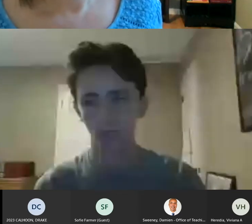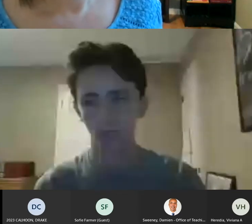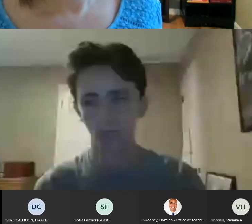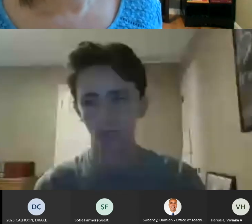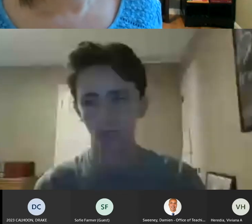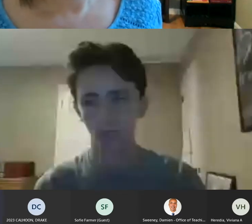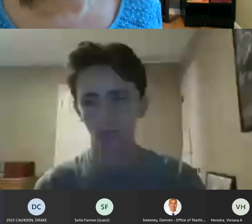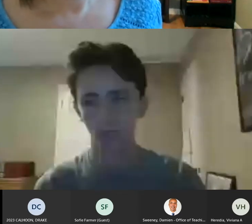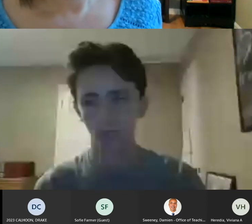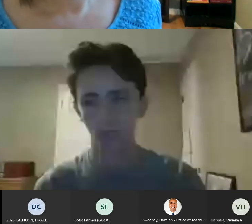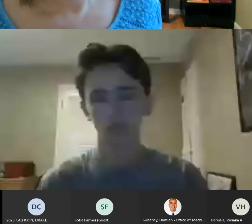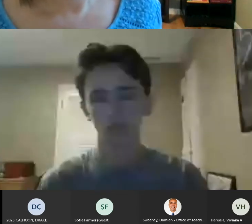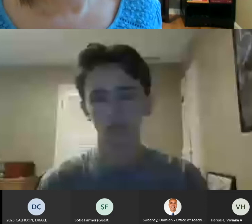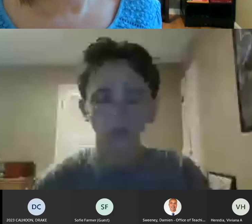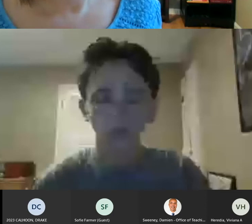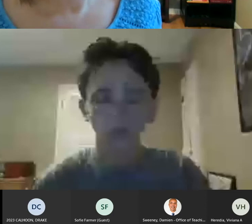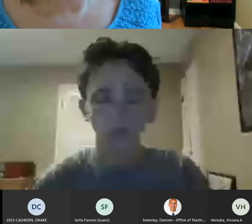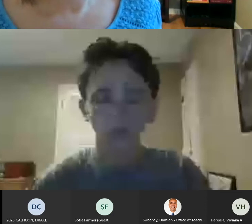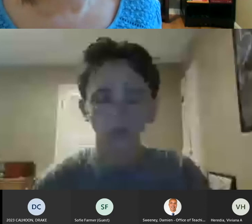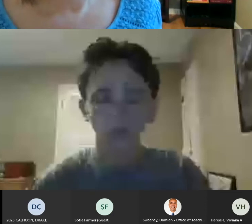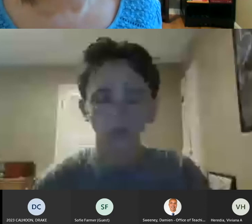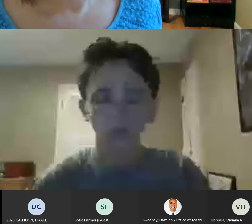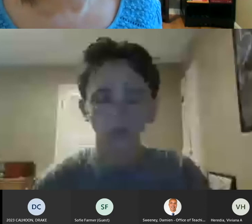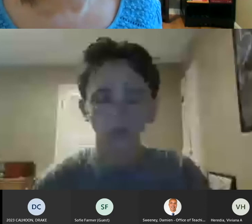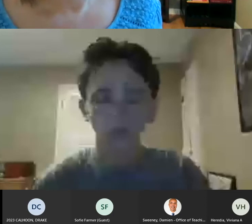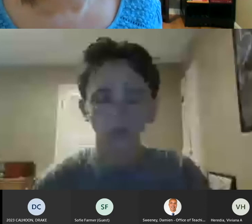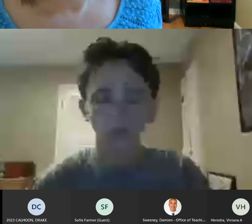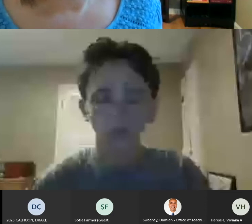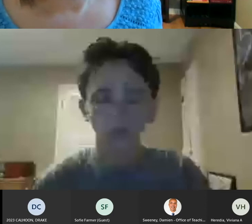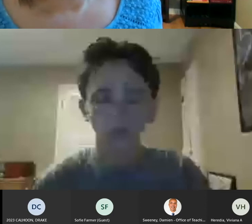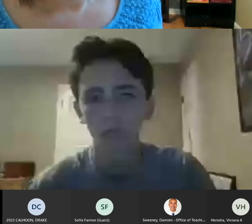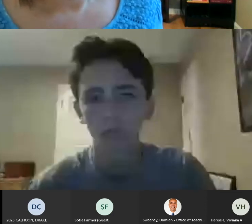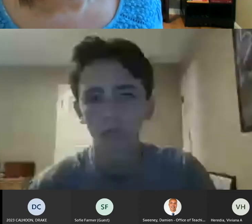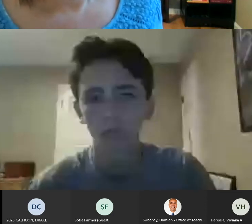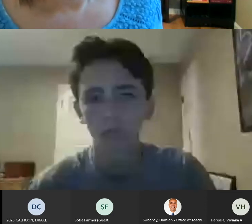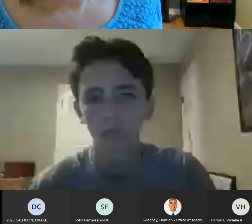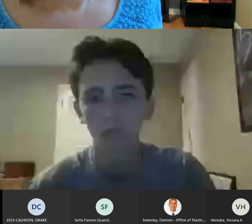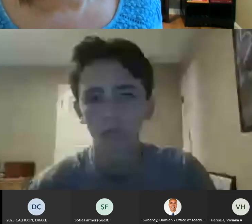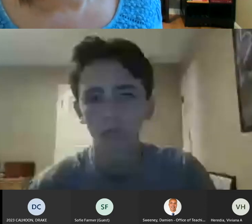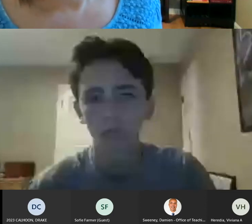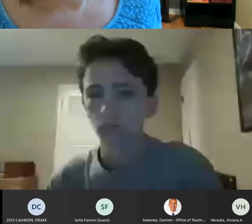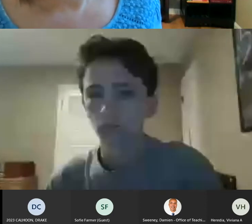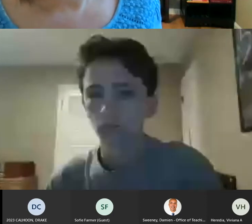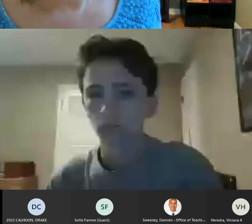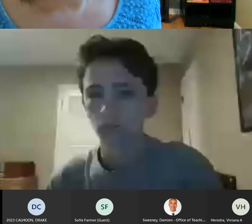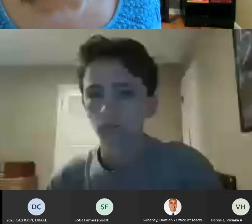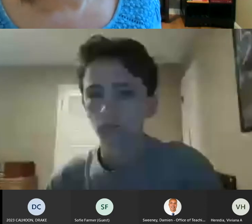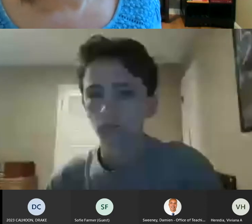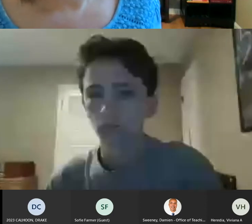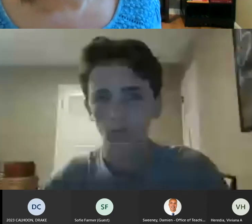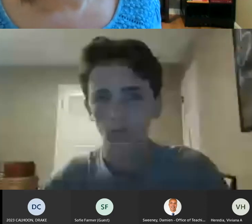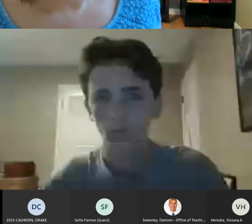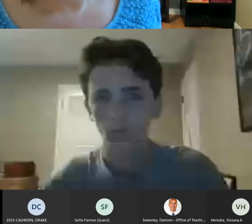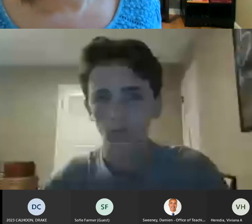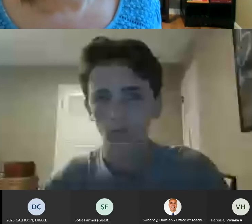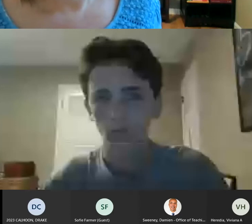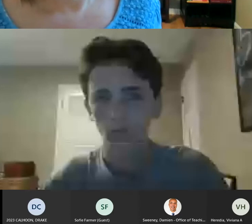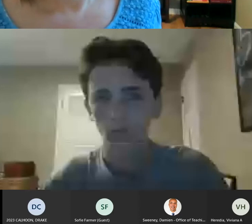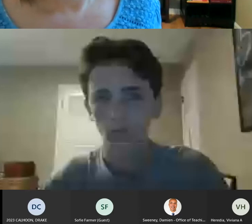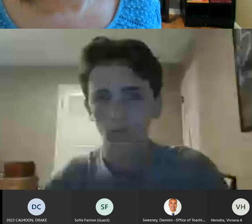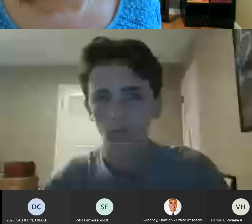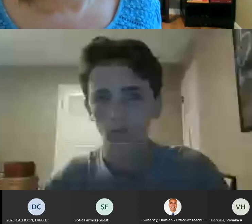Know that the comments you put in the chat feature, as well as the comments that you'll put in the exit slip, we take those the same